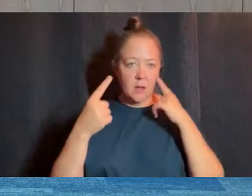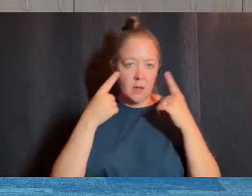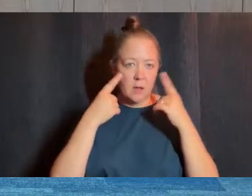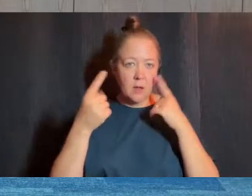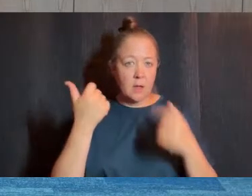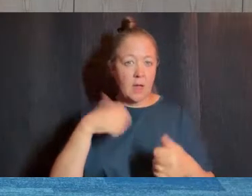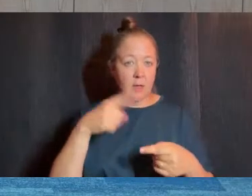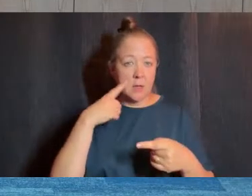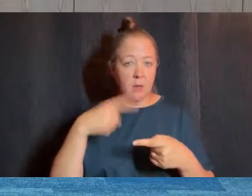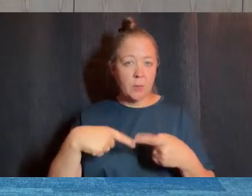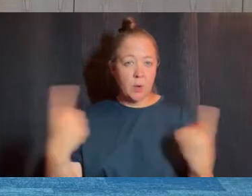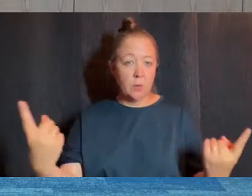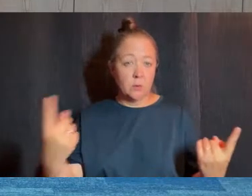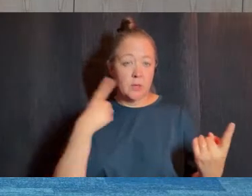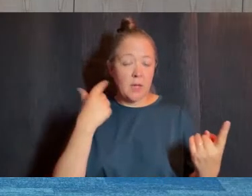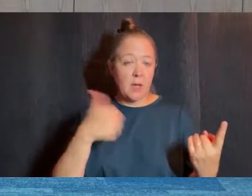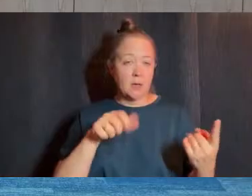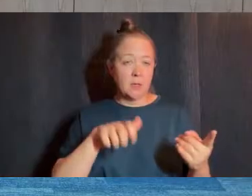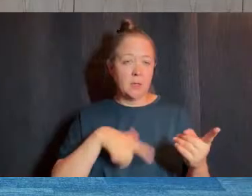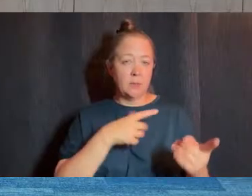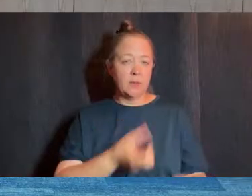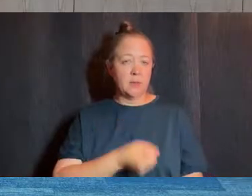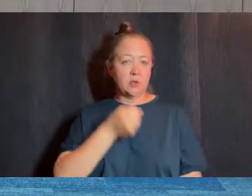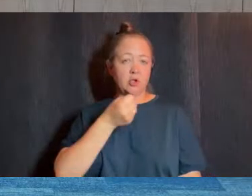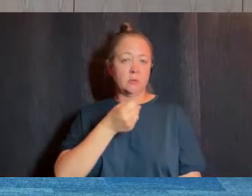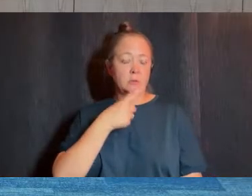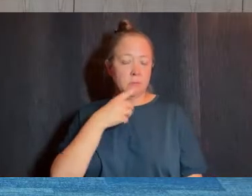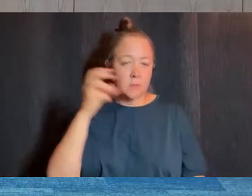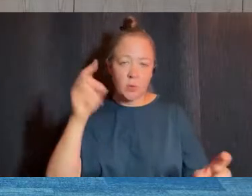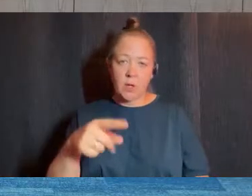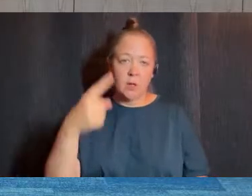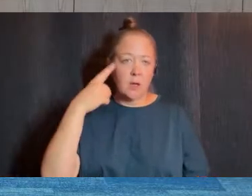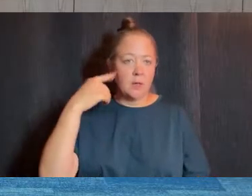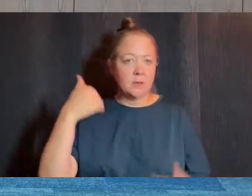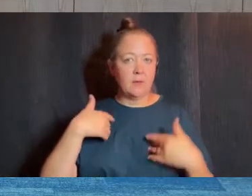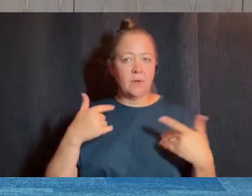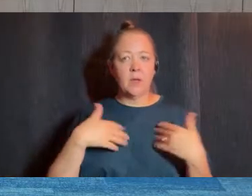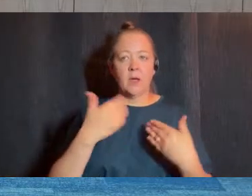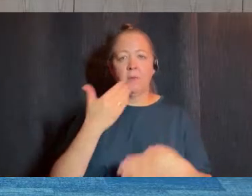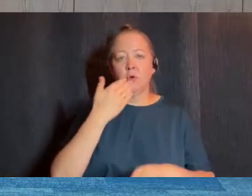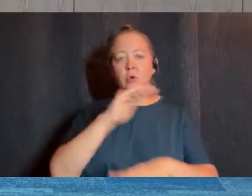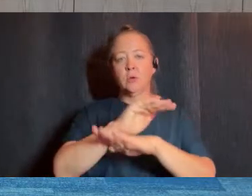opposed? Any abstentions? All right, the ayes have it. Have a good night, everybody.